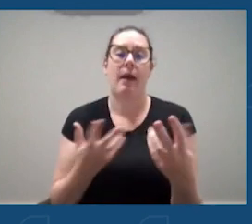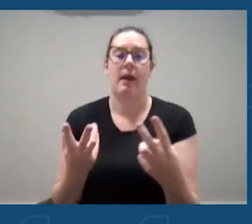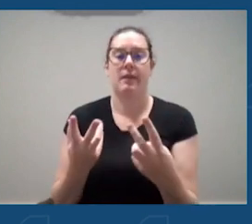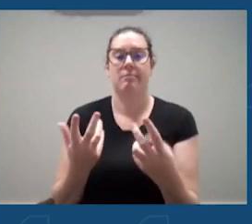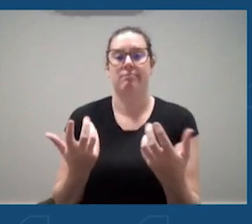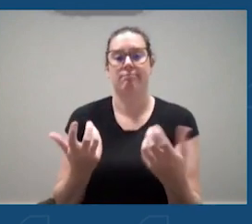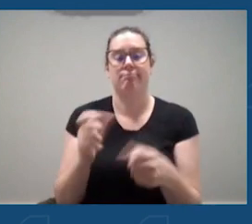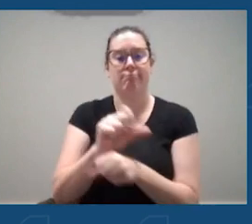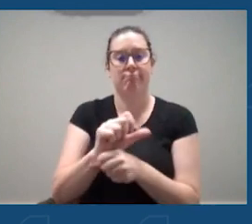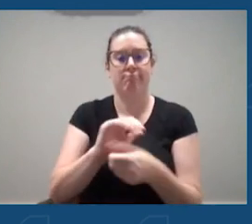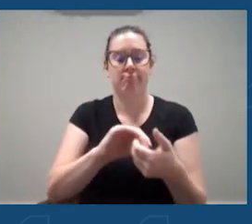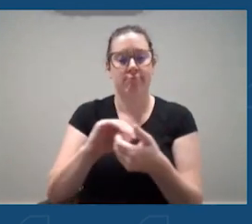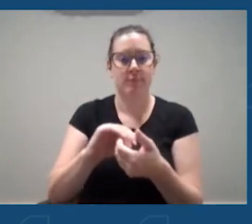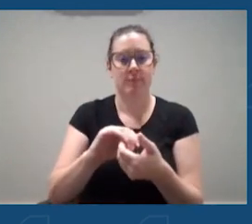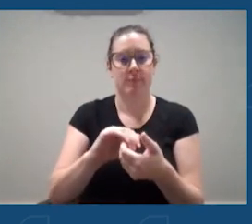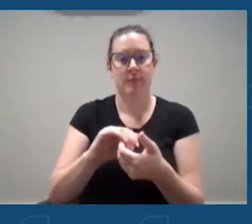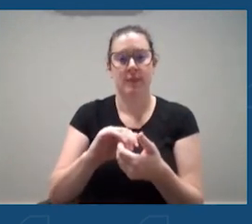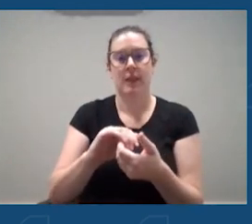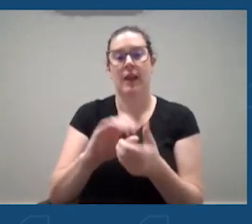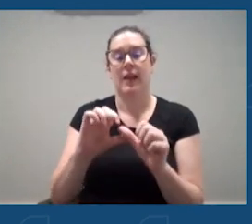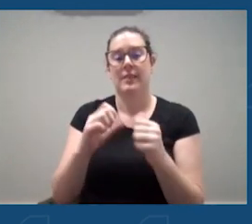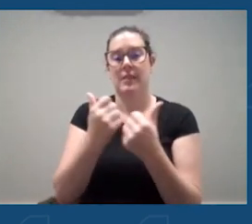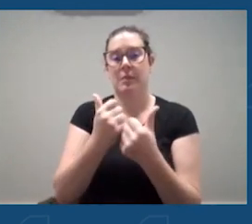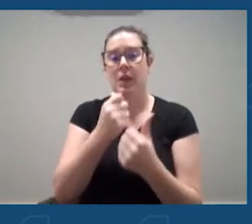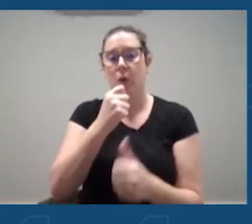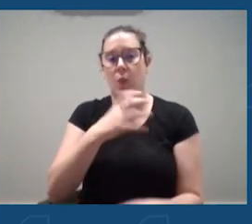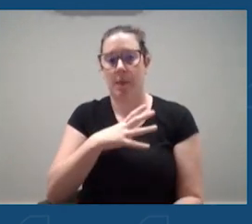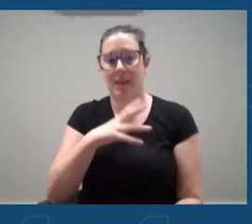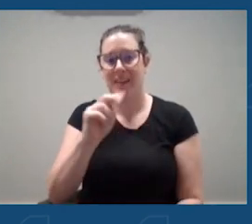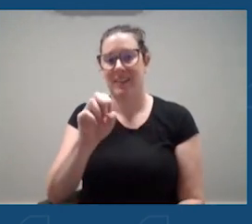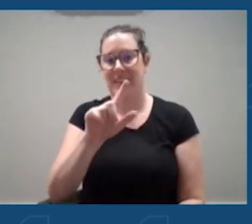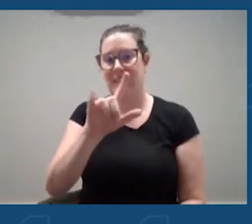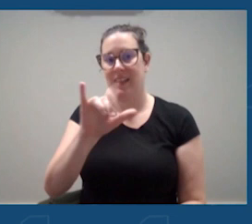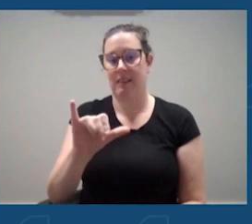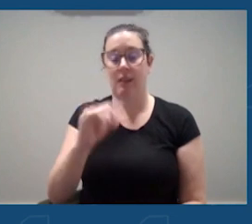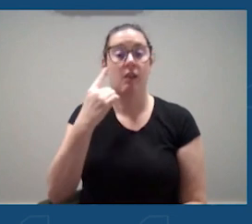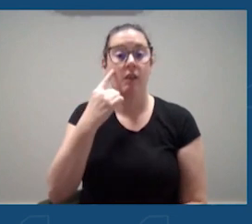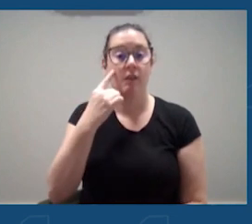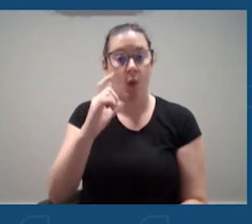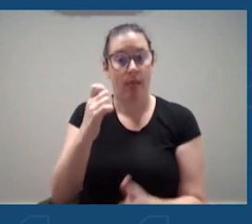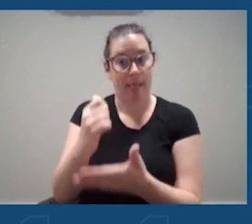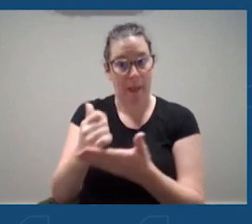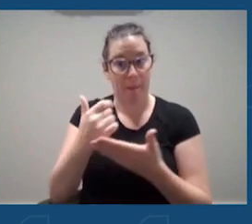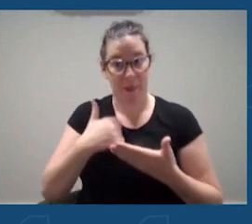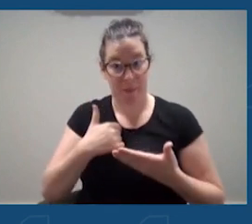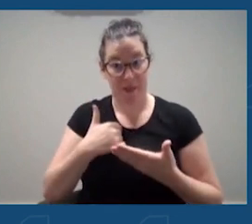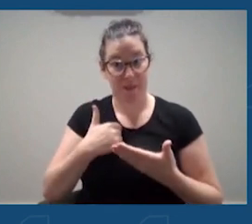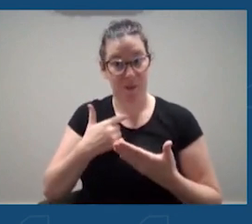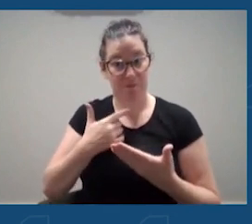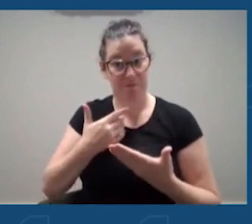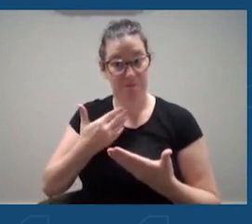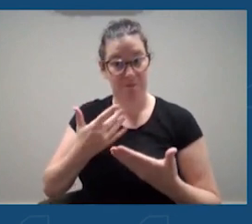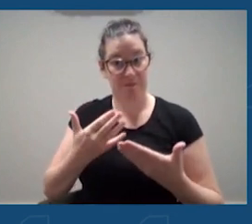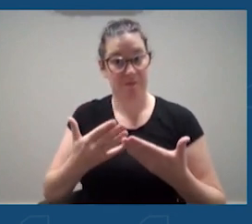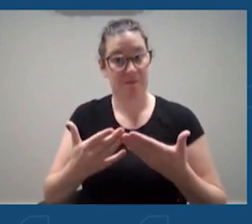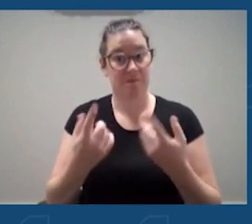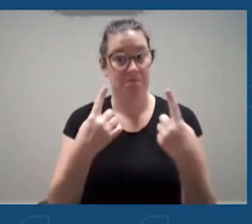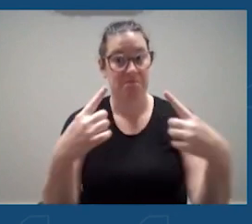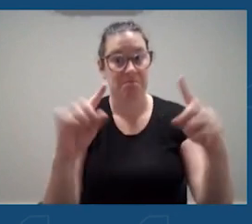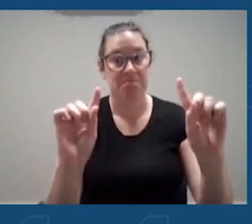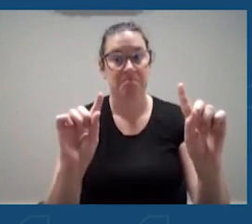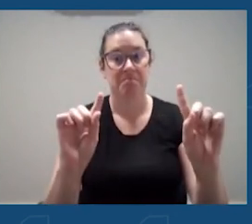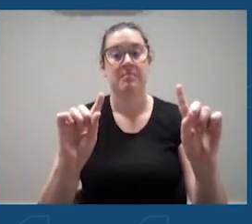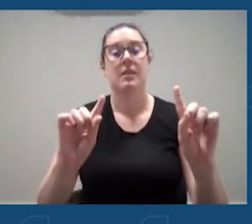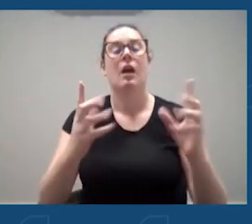Neely, Assemblywoman, for helping me to get this through the finish line. I also want to